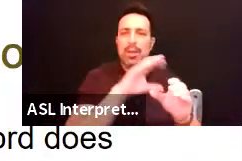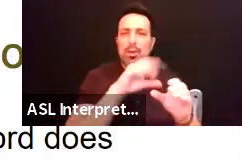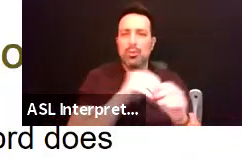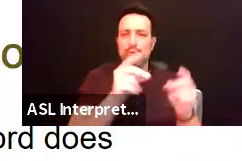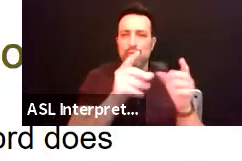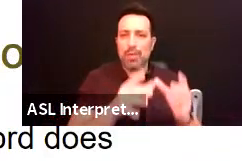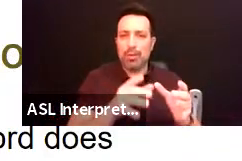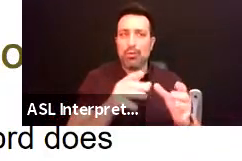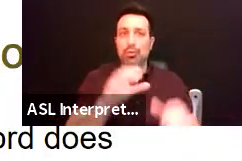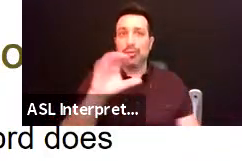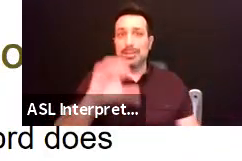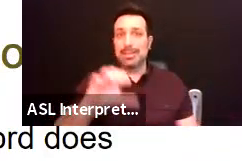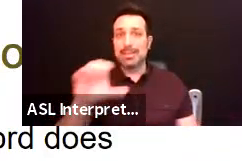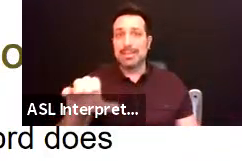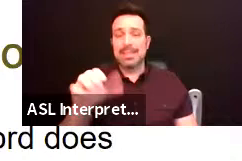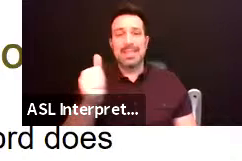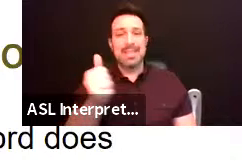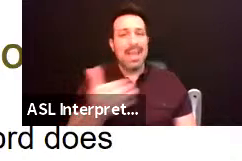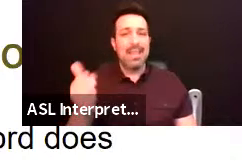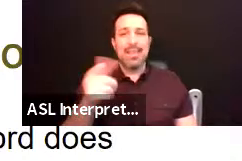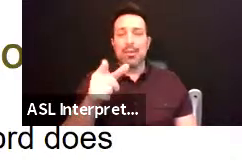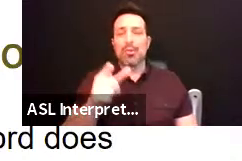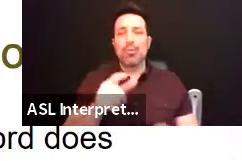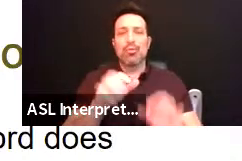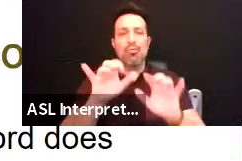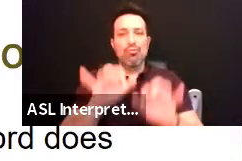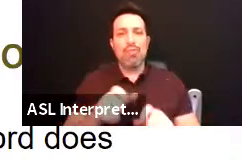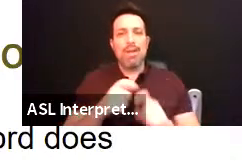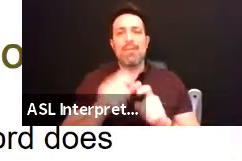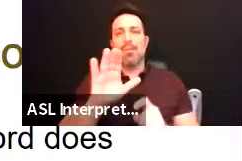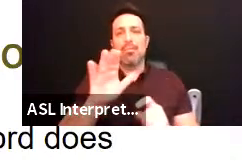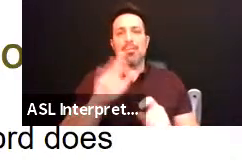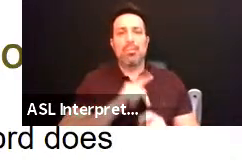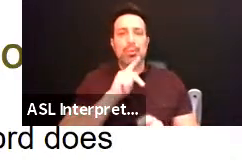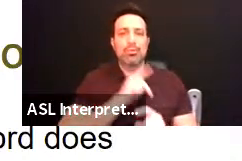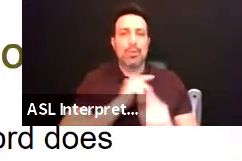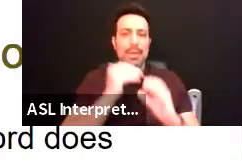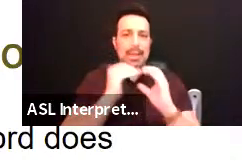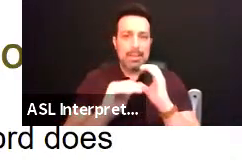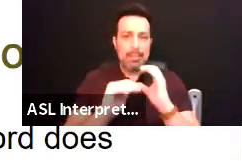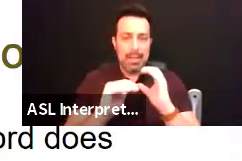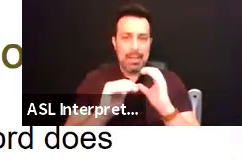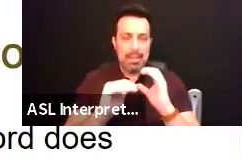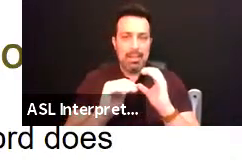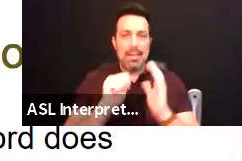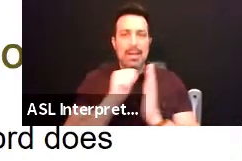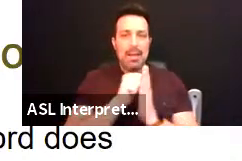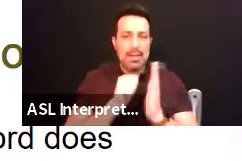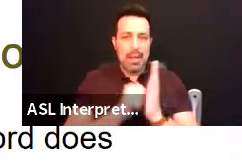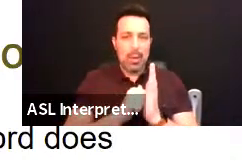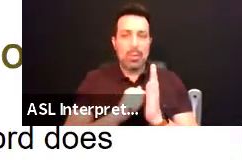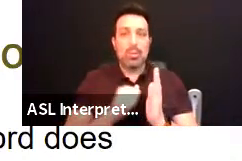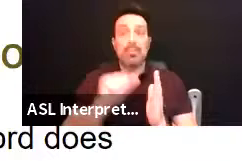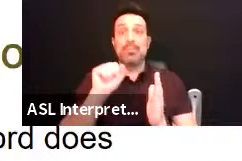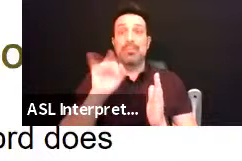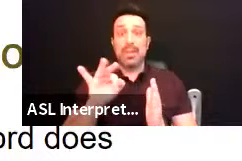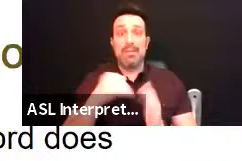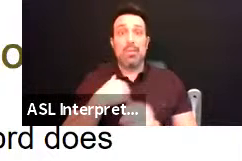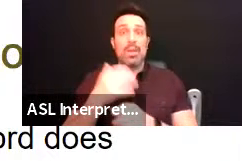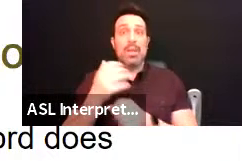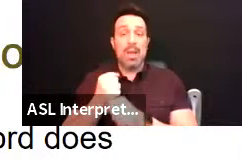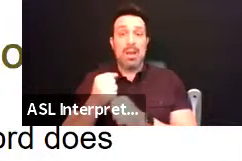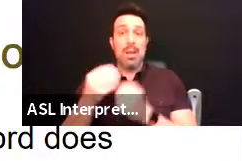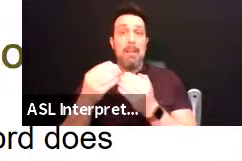are copied on anything that you write from your personal email account. If we got a public